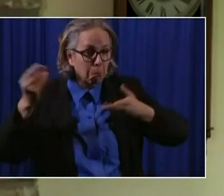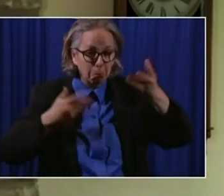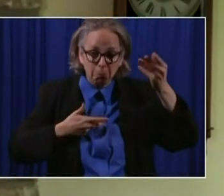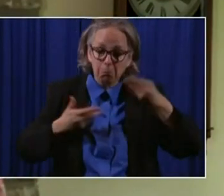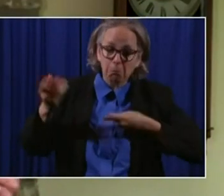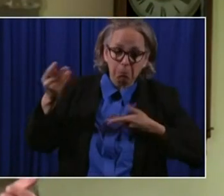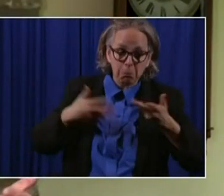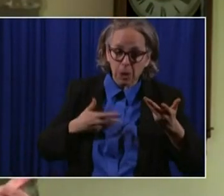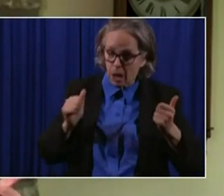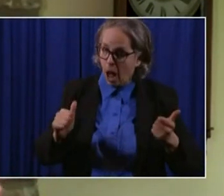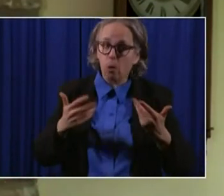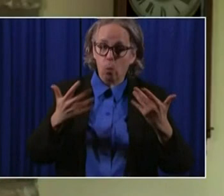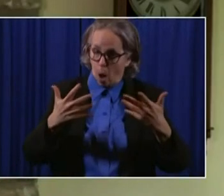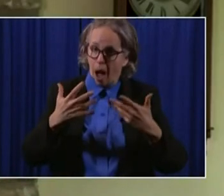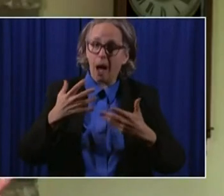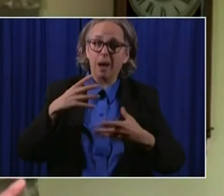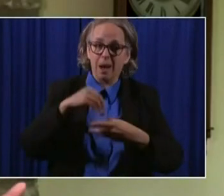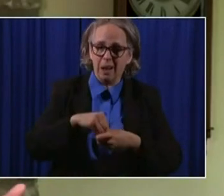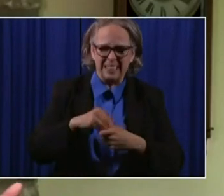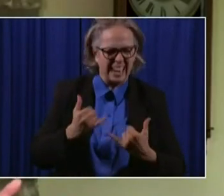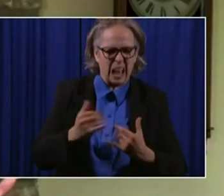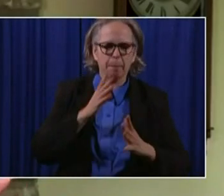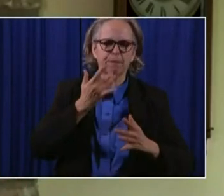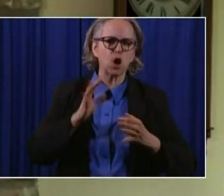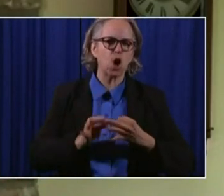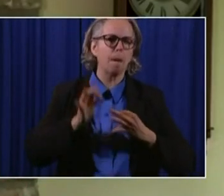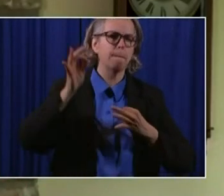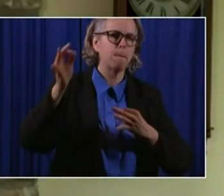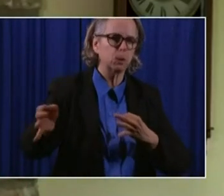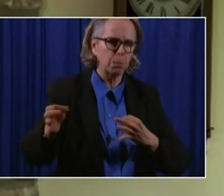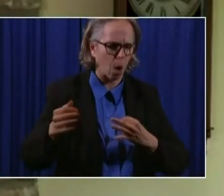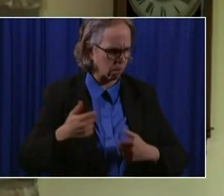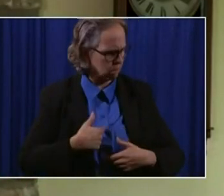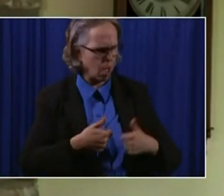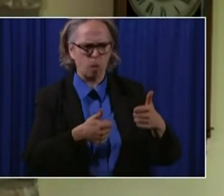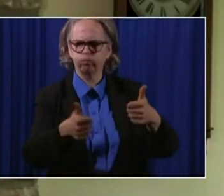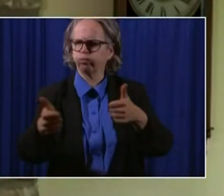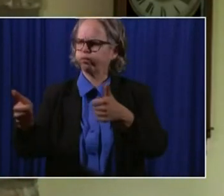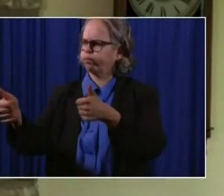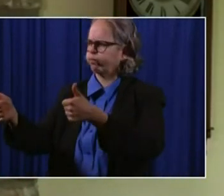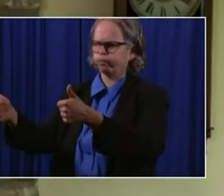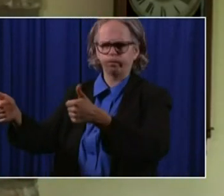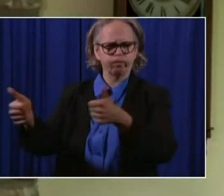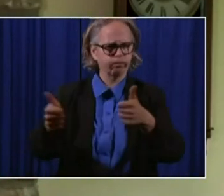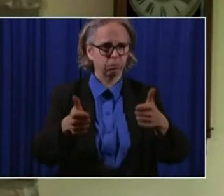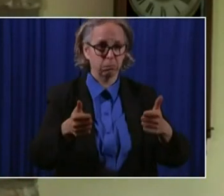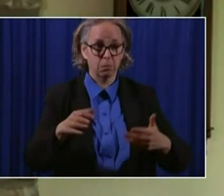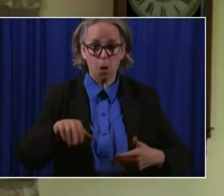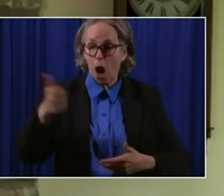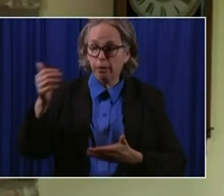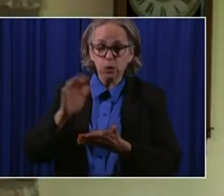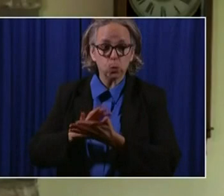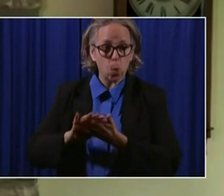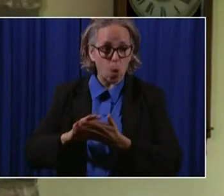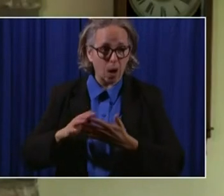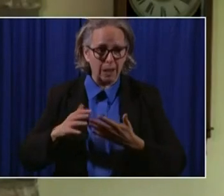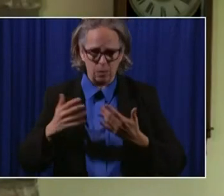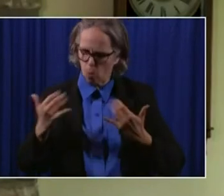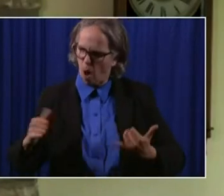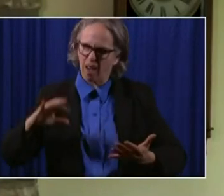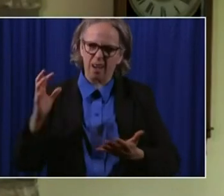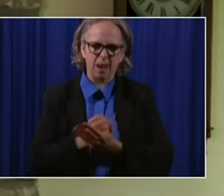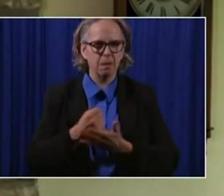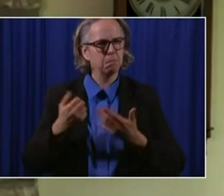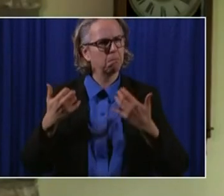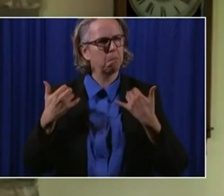have a season now. We've certainly heard from other schools and other parents who say, we want that season now. We think this is the best